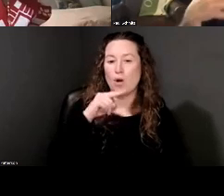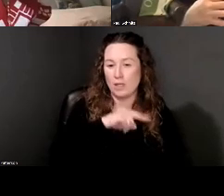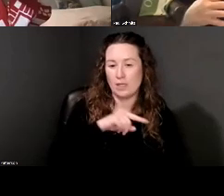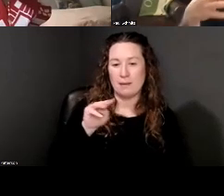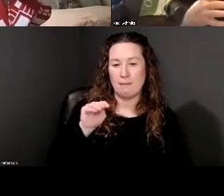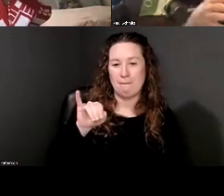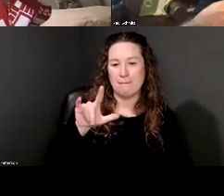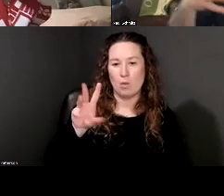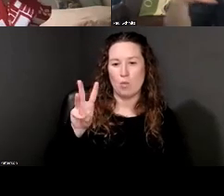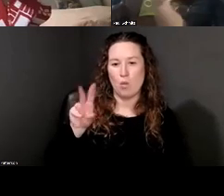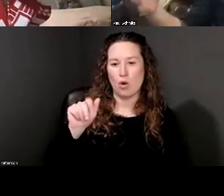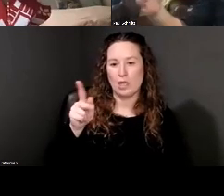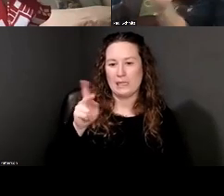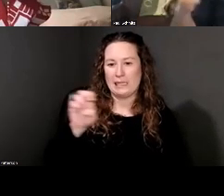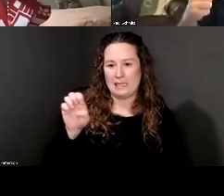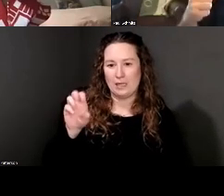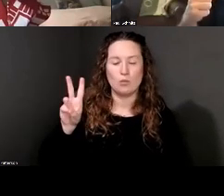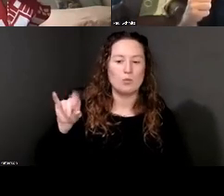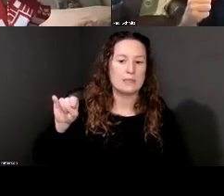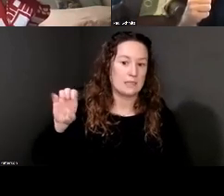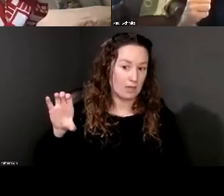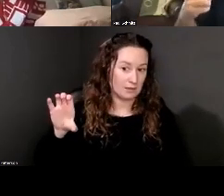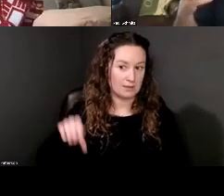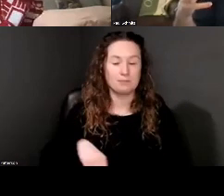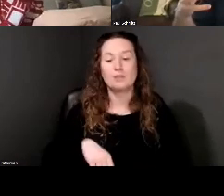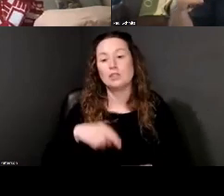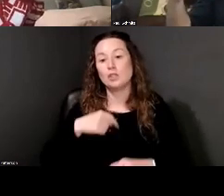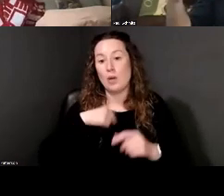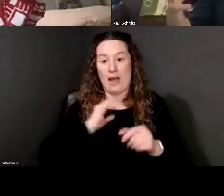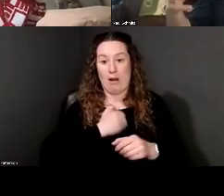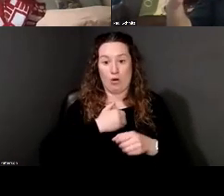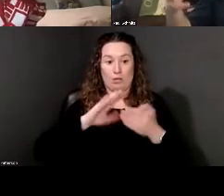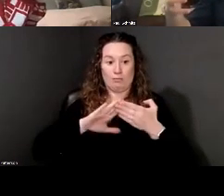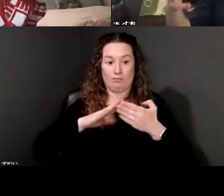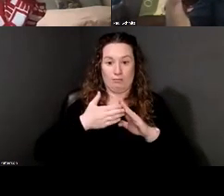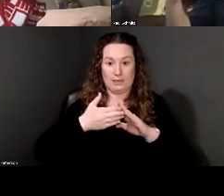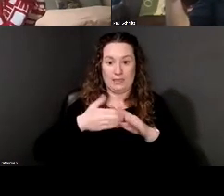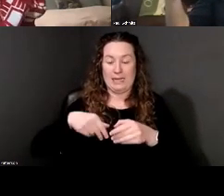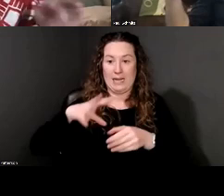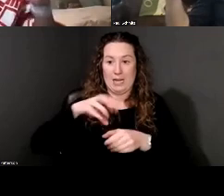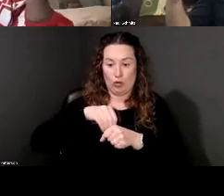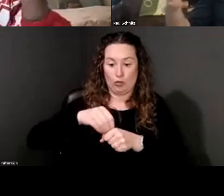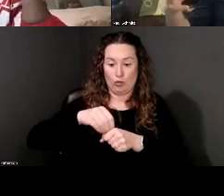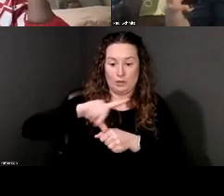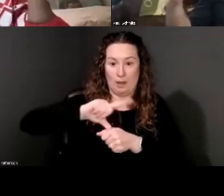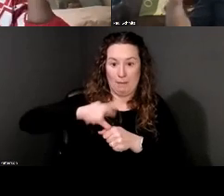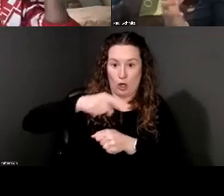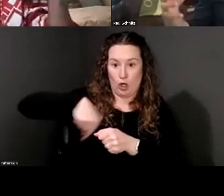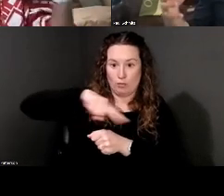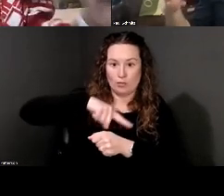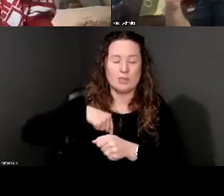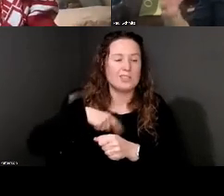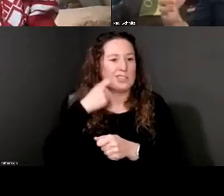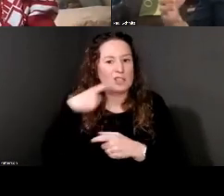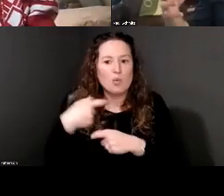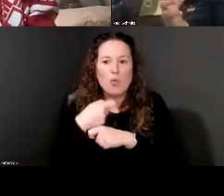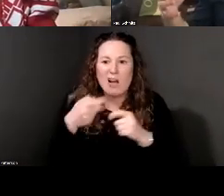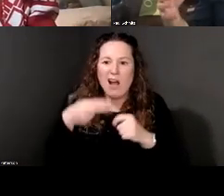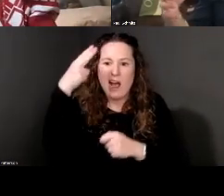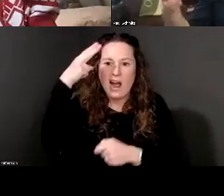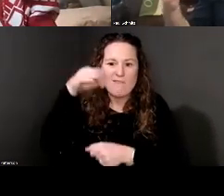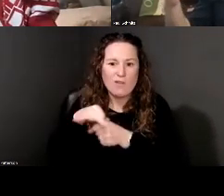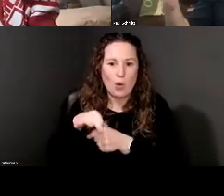Our county executive, which includes the suburbs, just won the highest percentage of the vote ever in the history of the